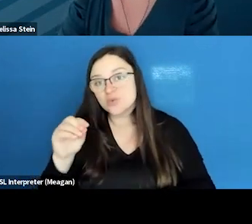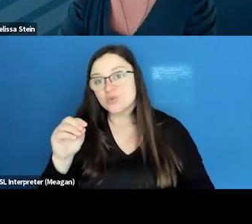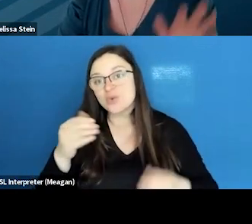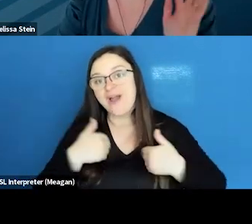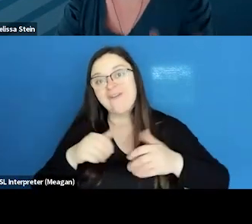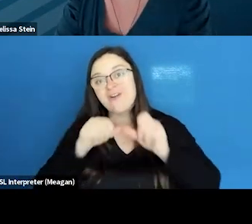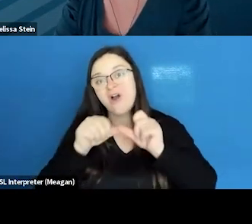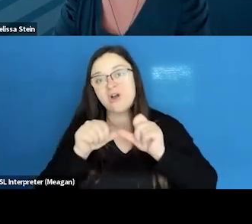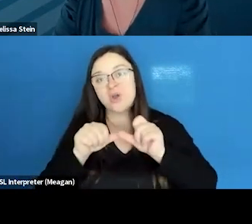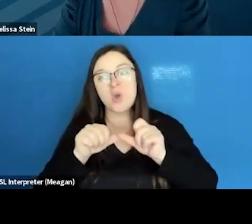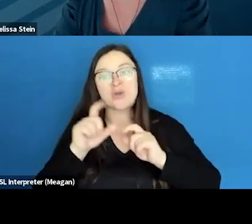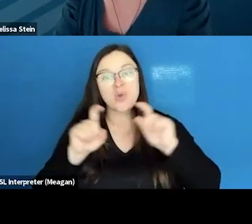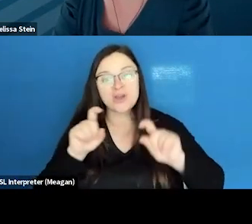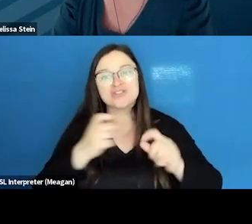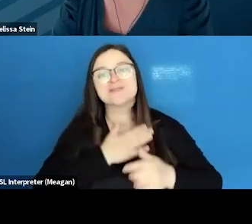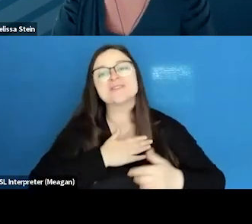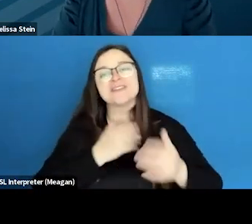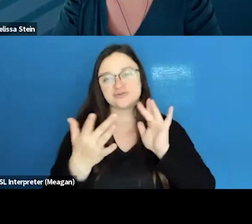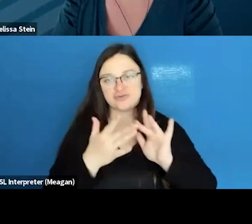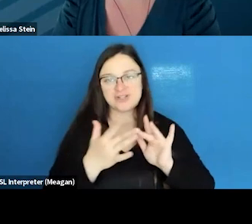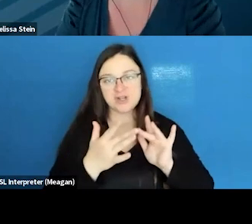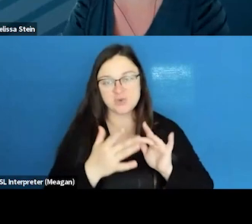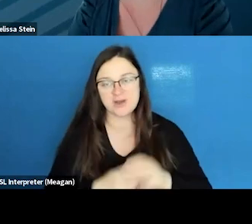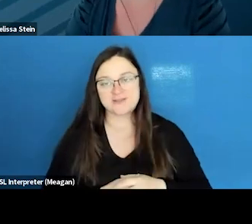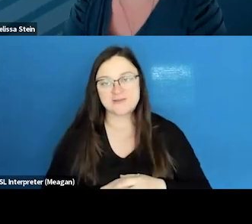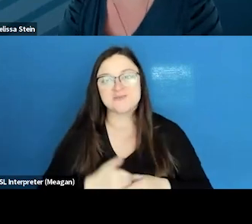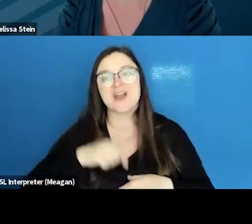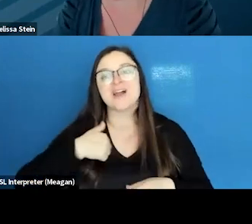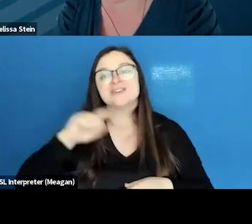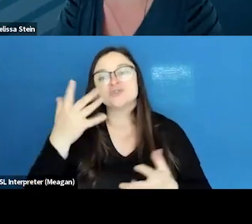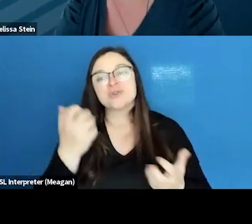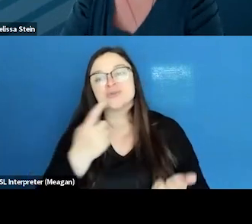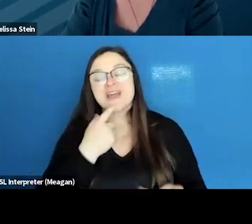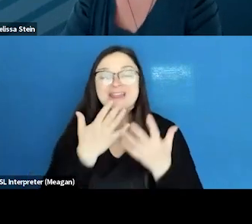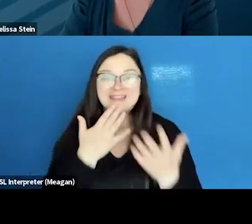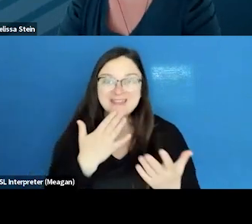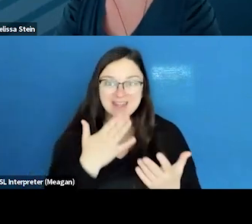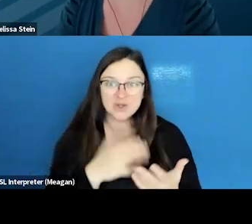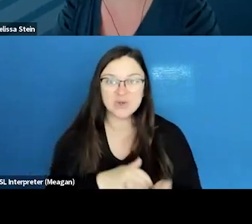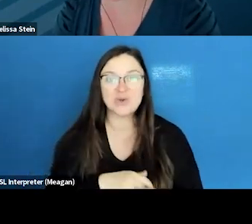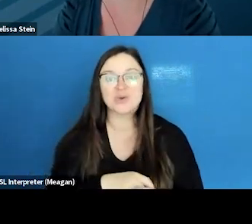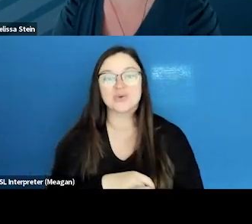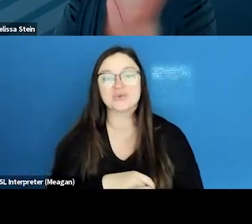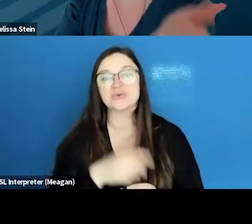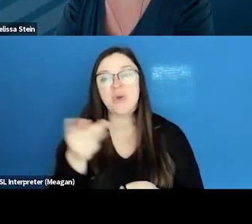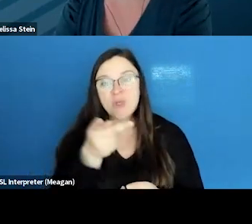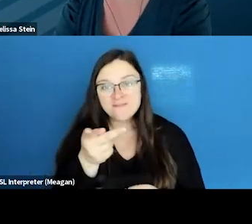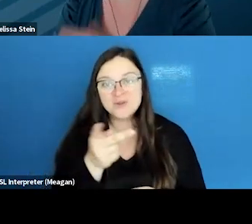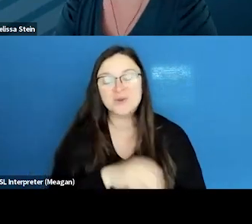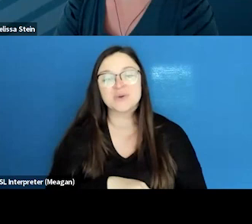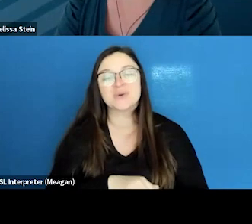ongoing questions, you can reach out to us. And yes, I just want to say thank you so much to Dr. Dahlgren and